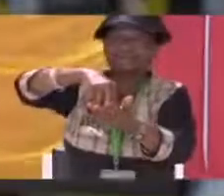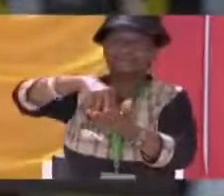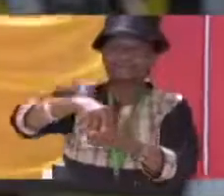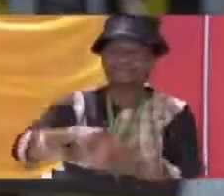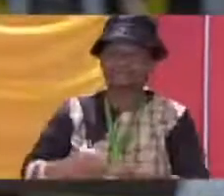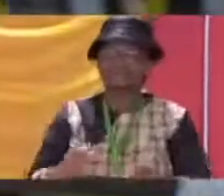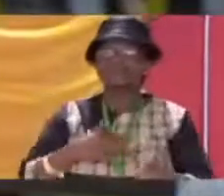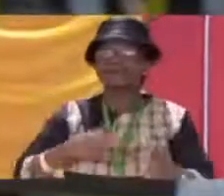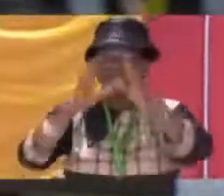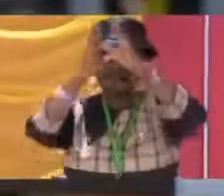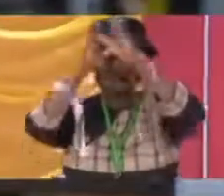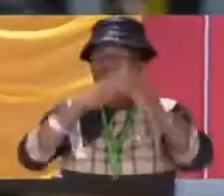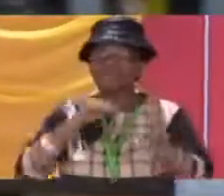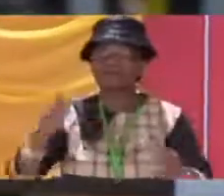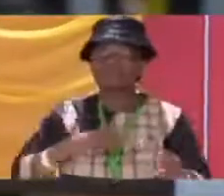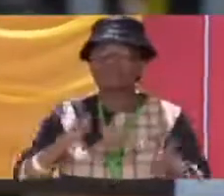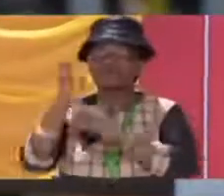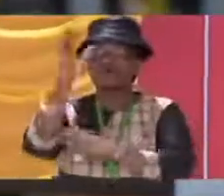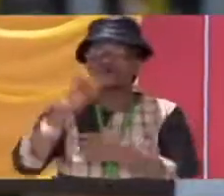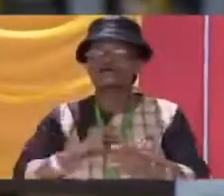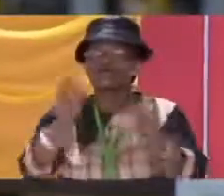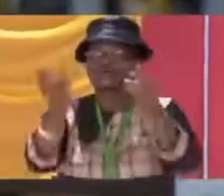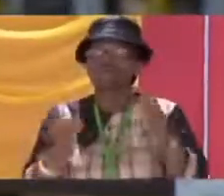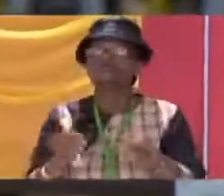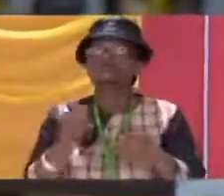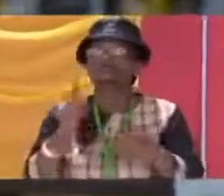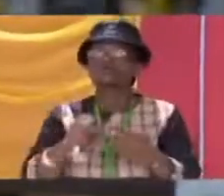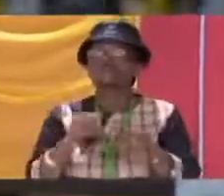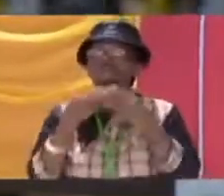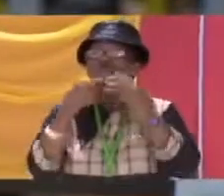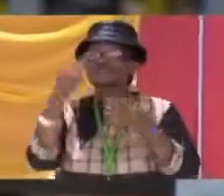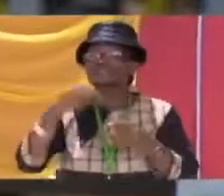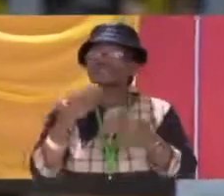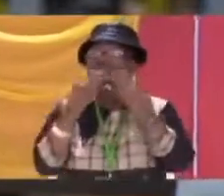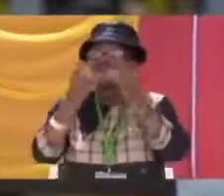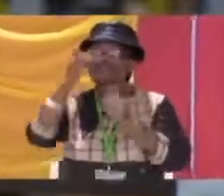My Father, my God, I want to say thank you.